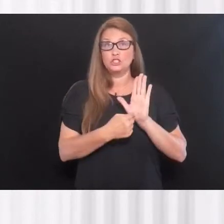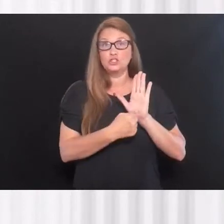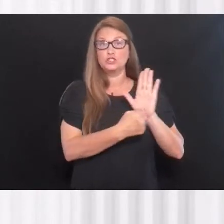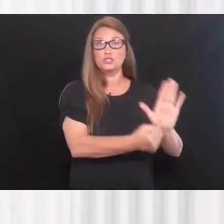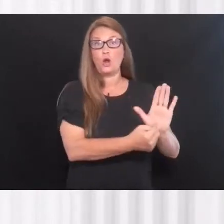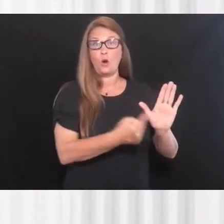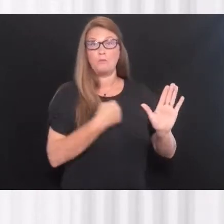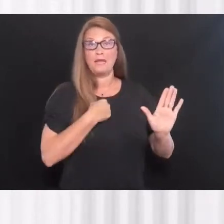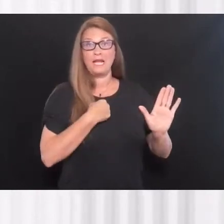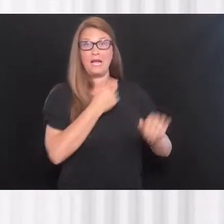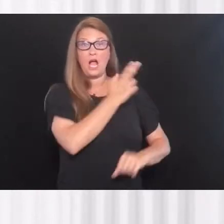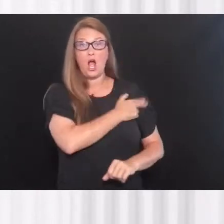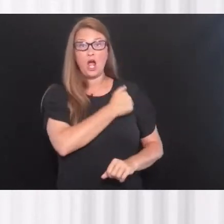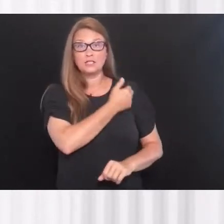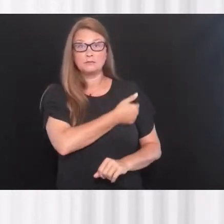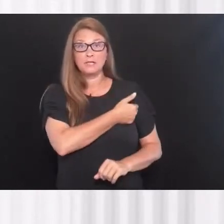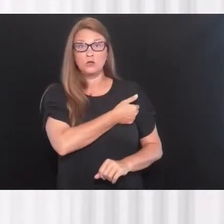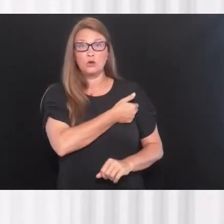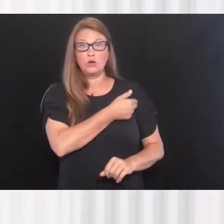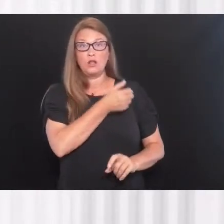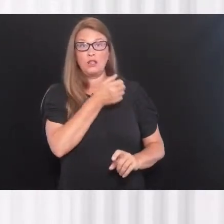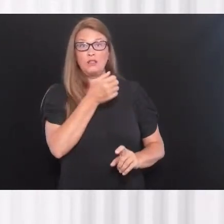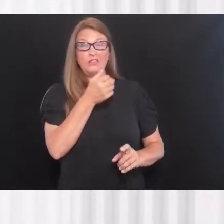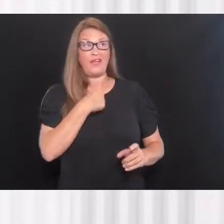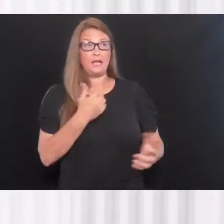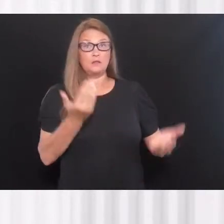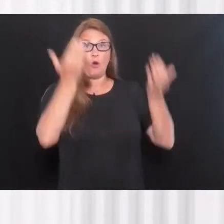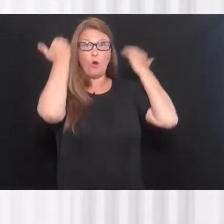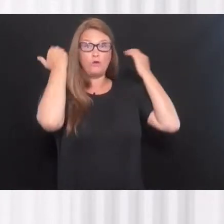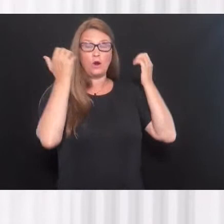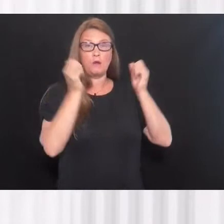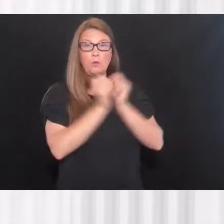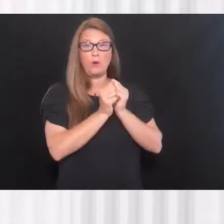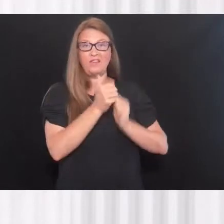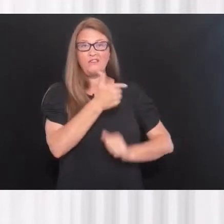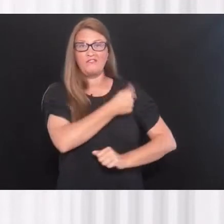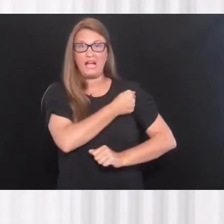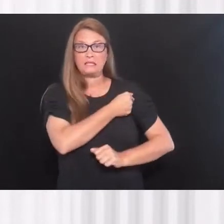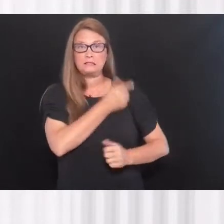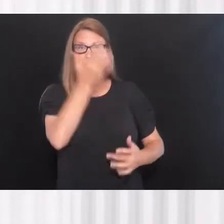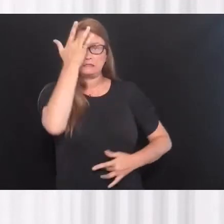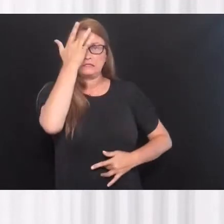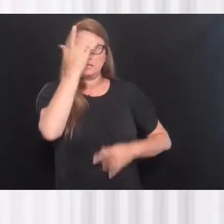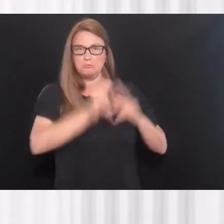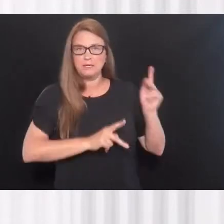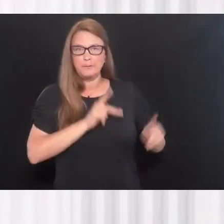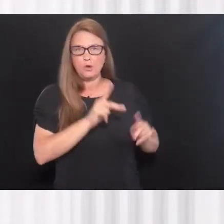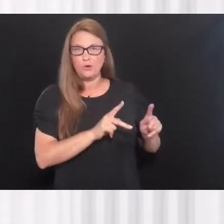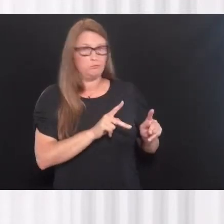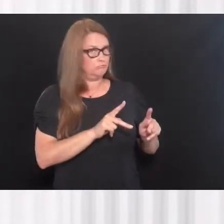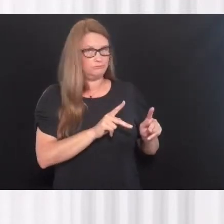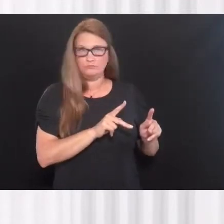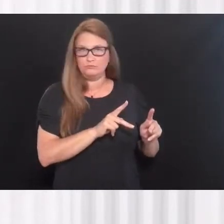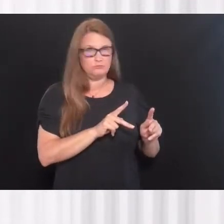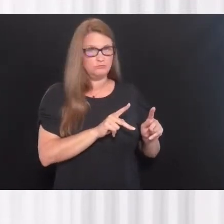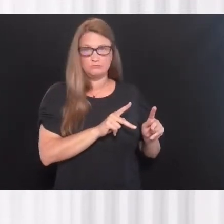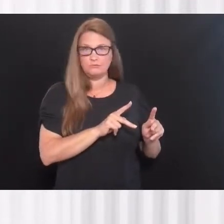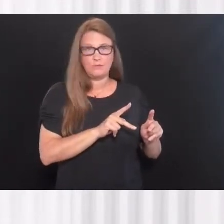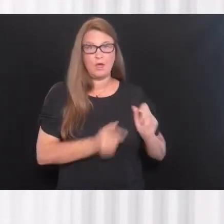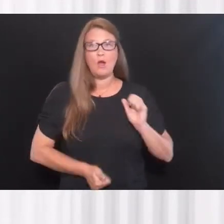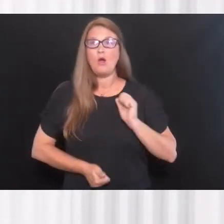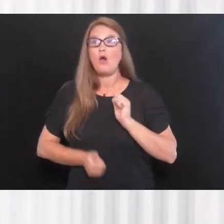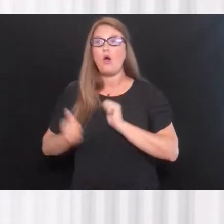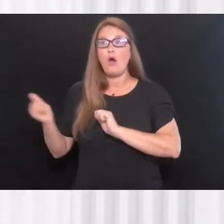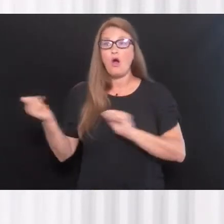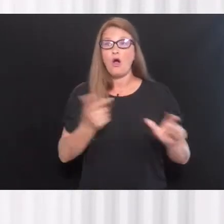by vaccine injuries. I mean, I've yet to admit one person or take care of one person with an injury from the vaccine.